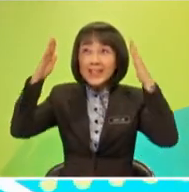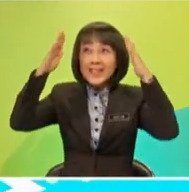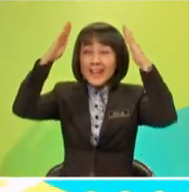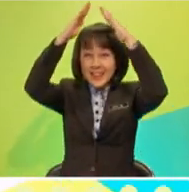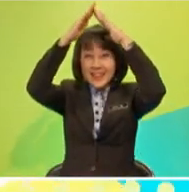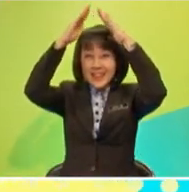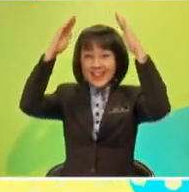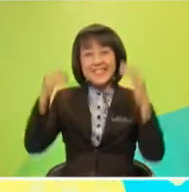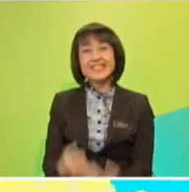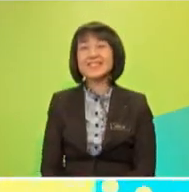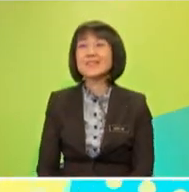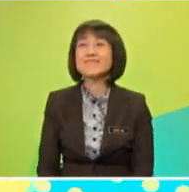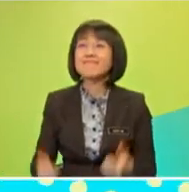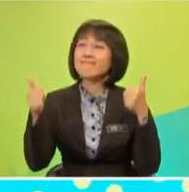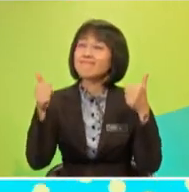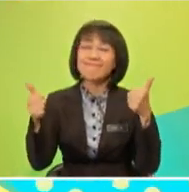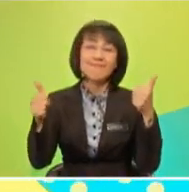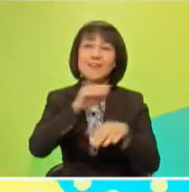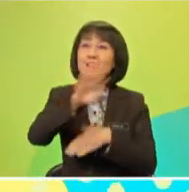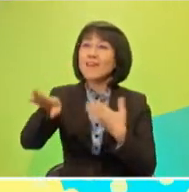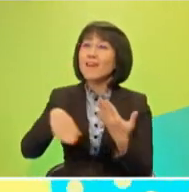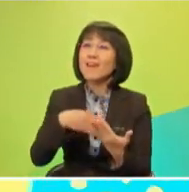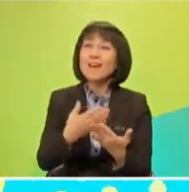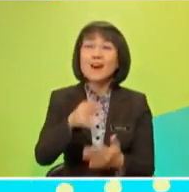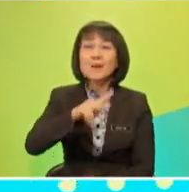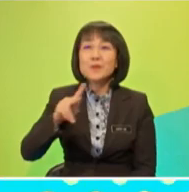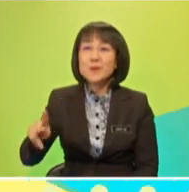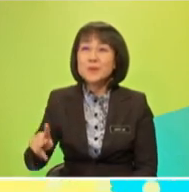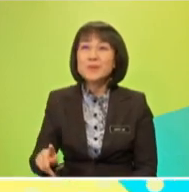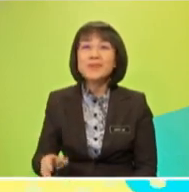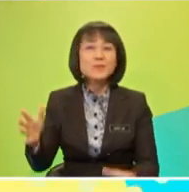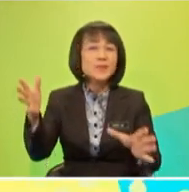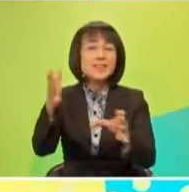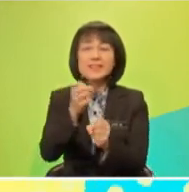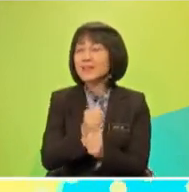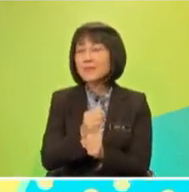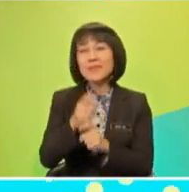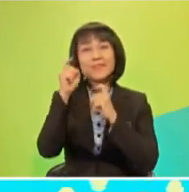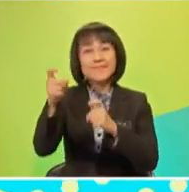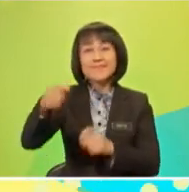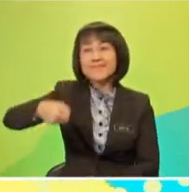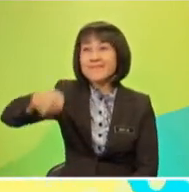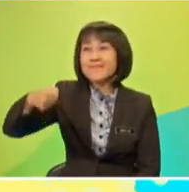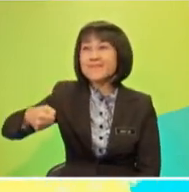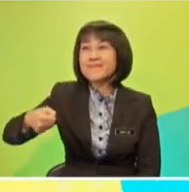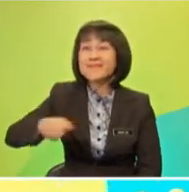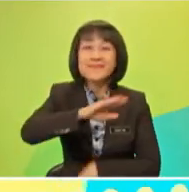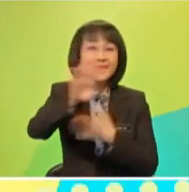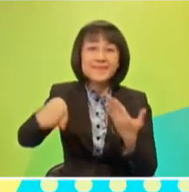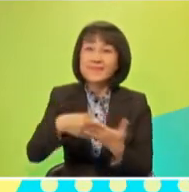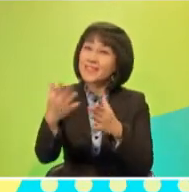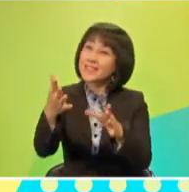Excellent! I think all four of them deserve all the three goodie bags that we have here. Yay! Everybody gets three